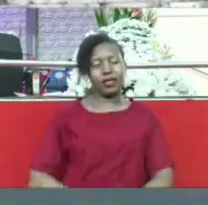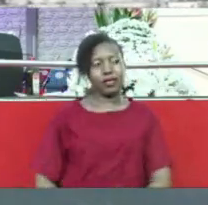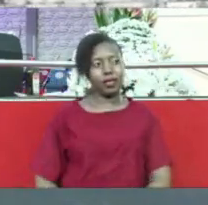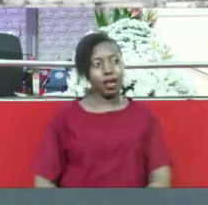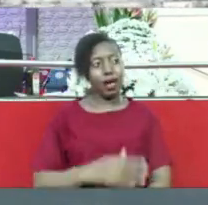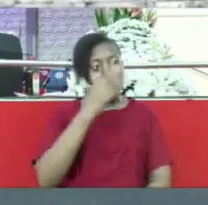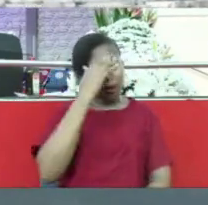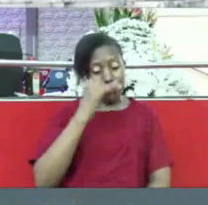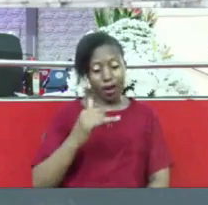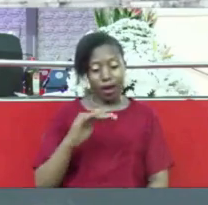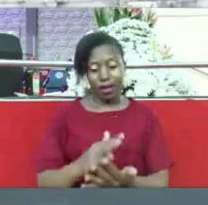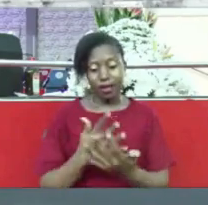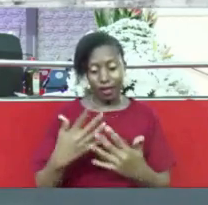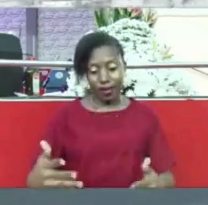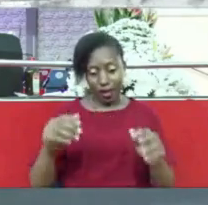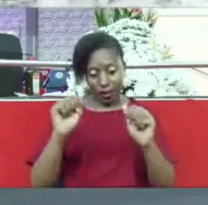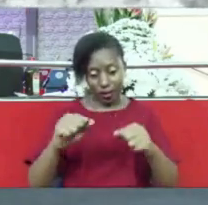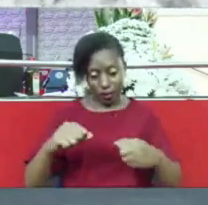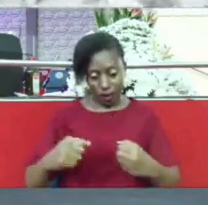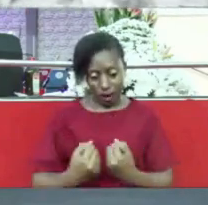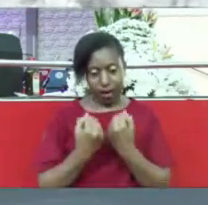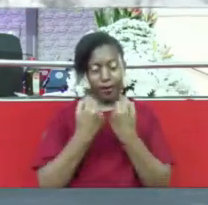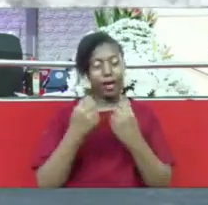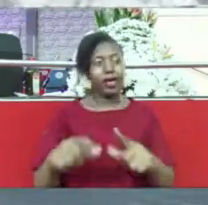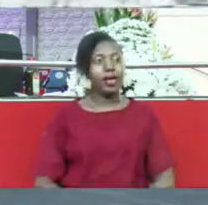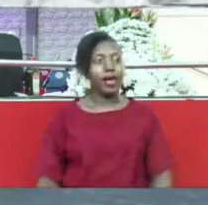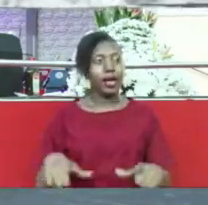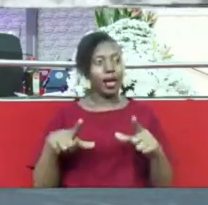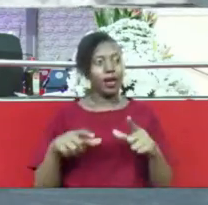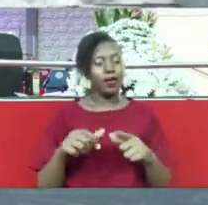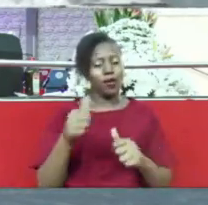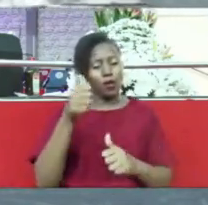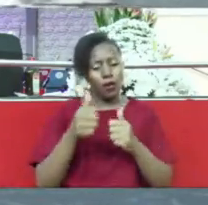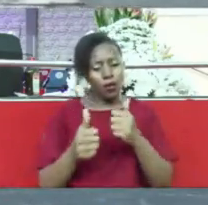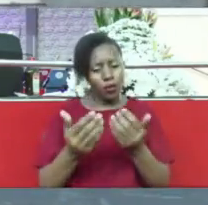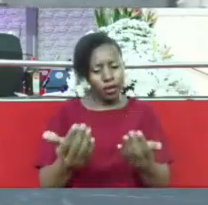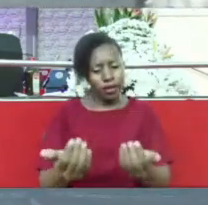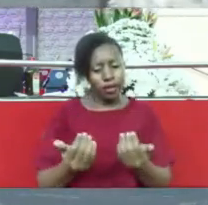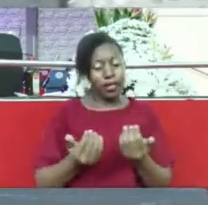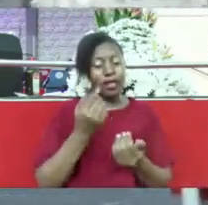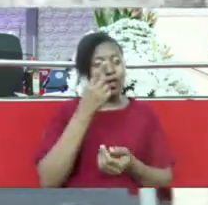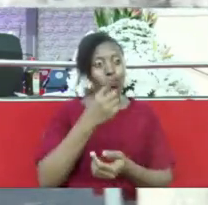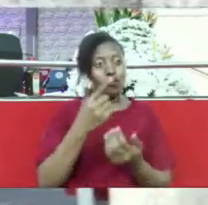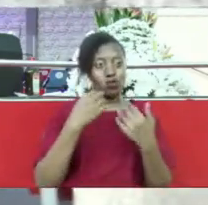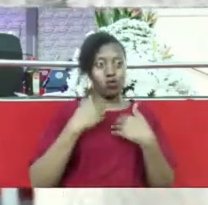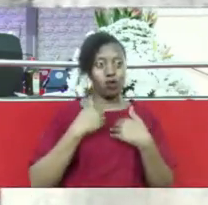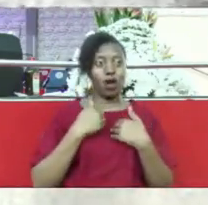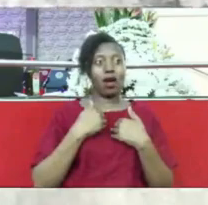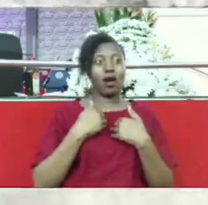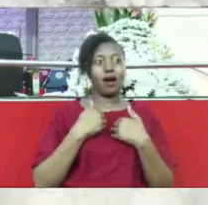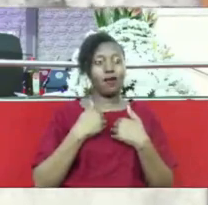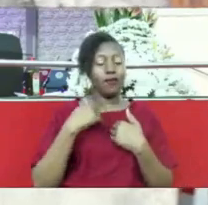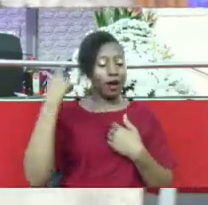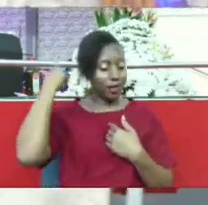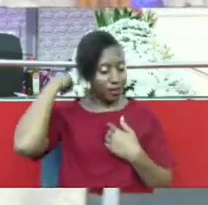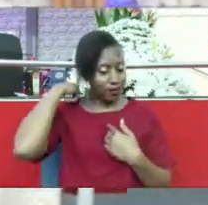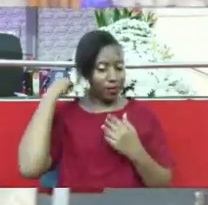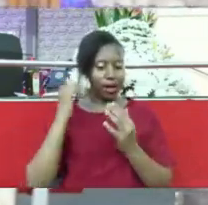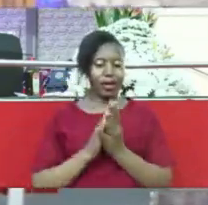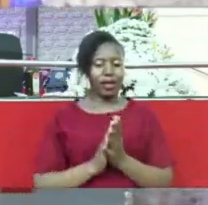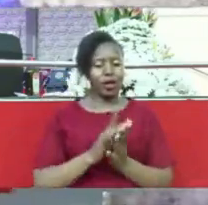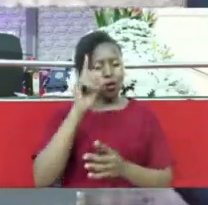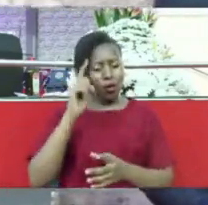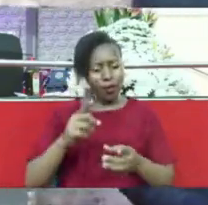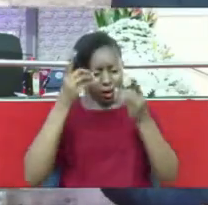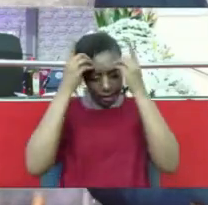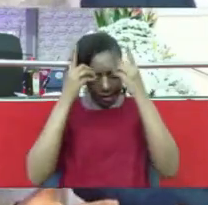in life. Kuna mambo yatatendeka katika maisha that requires us to have a spine. Lazima uwe na msimamo, uwe na uti wa mgongo. And say no. Na useme